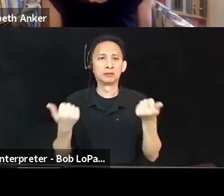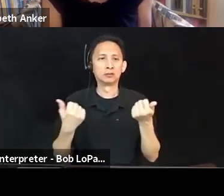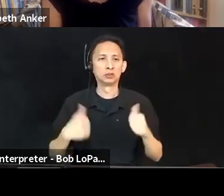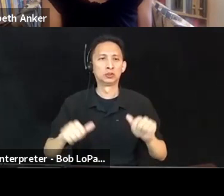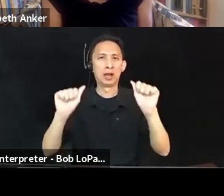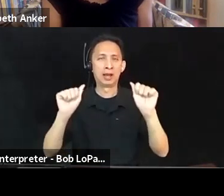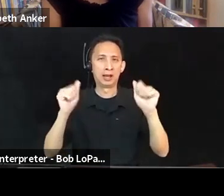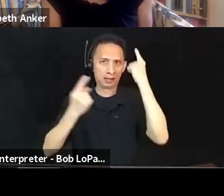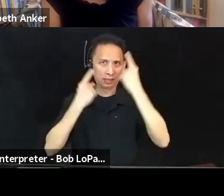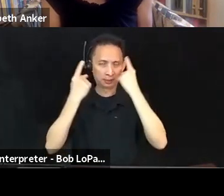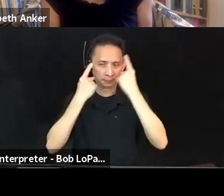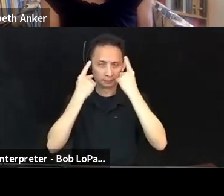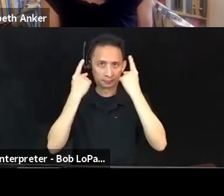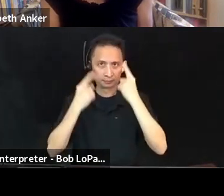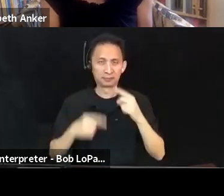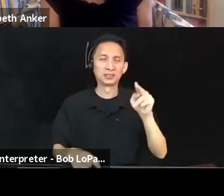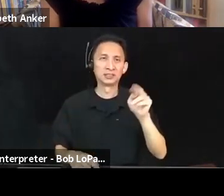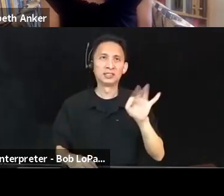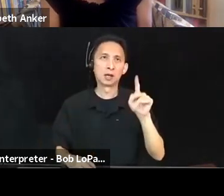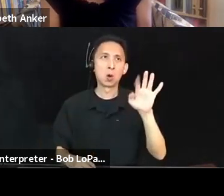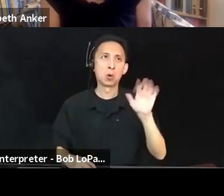from the work of Nicole Leroux,